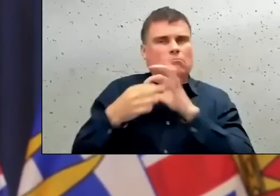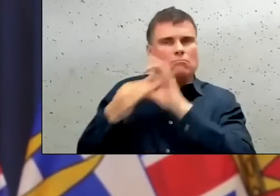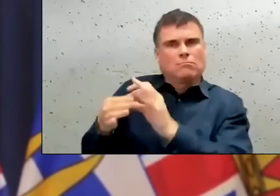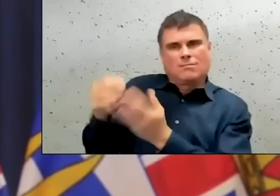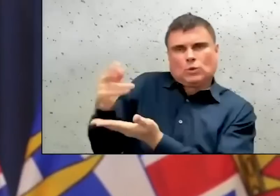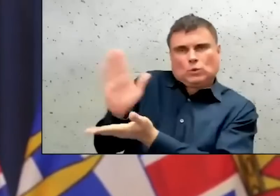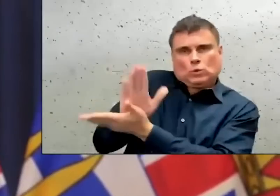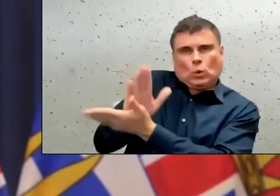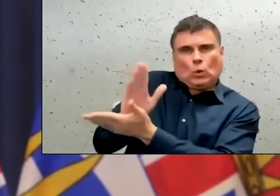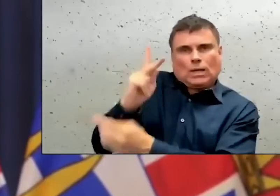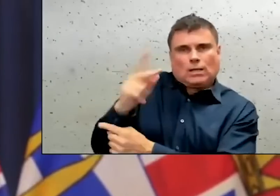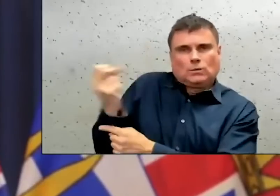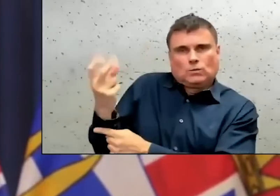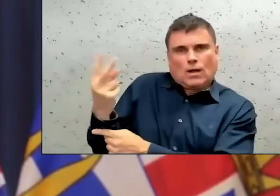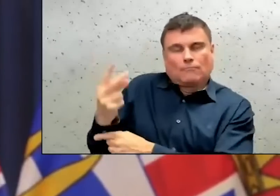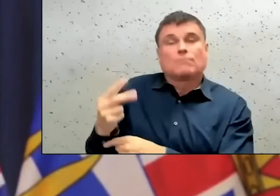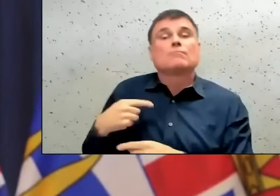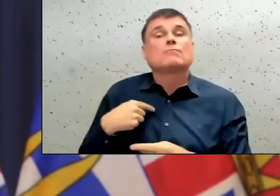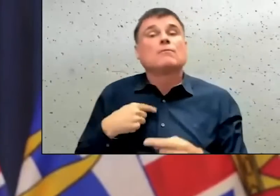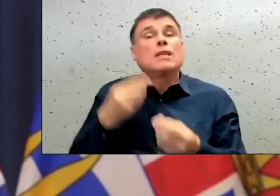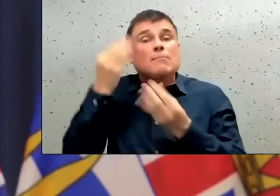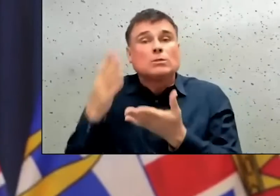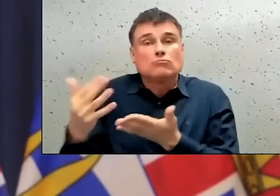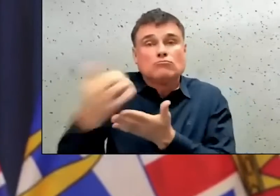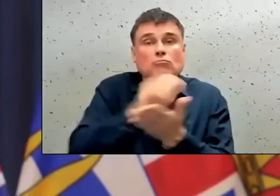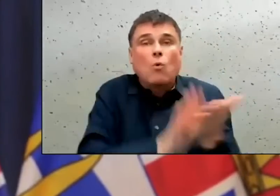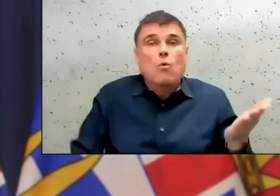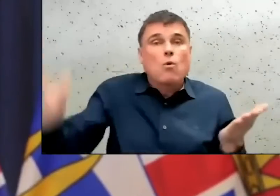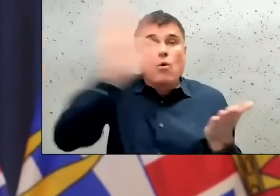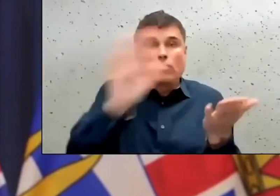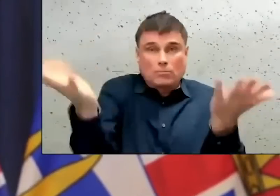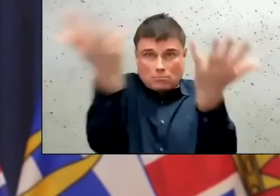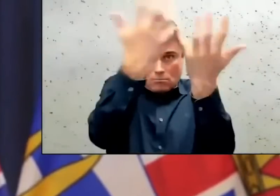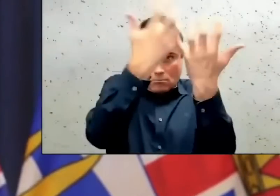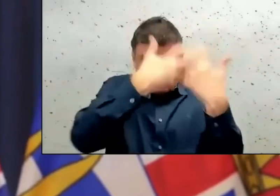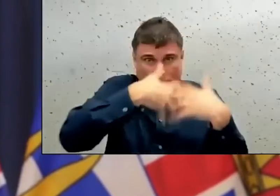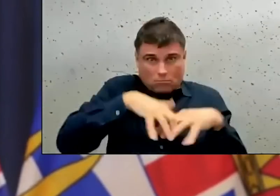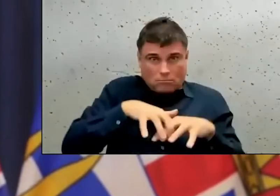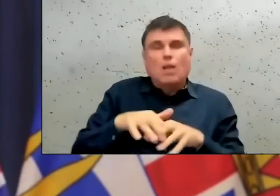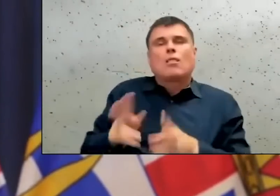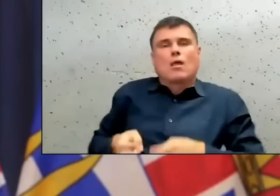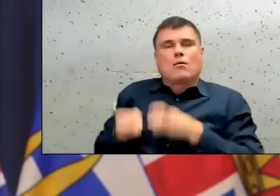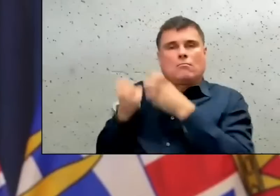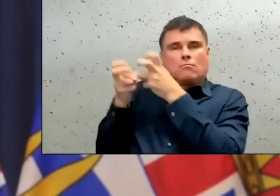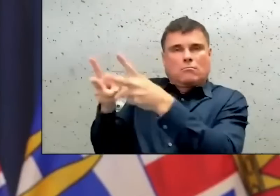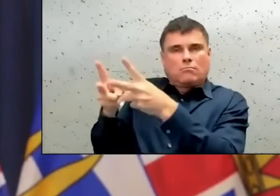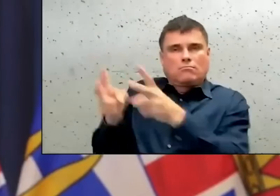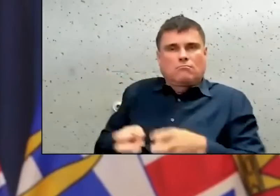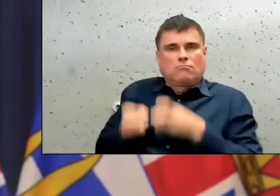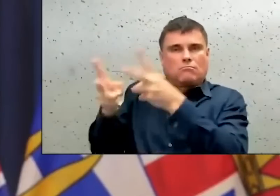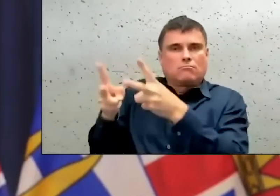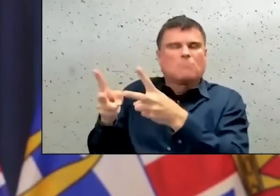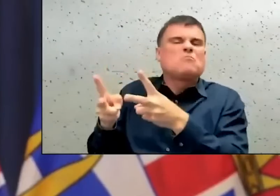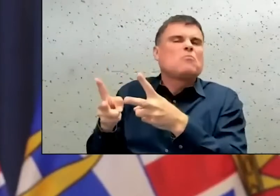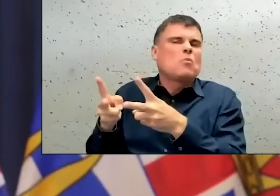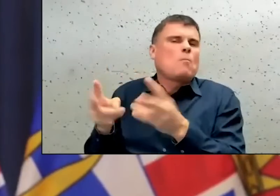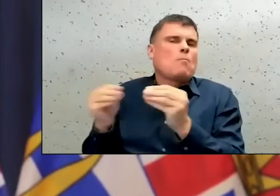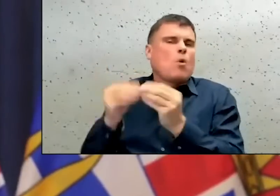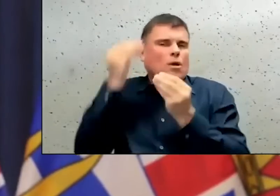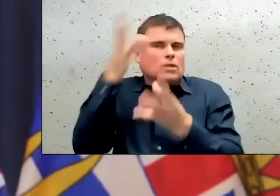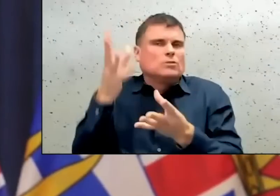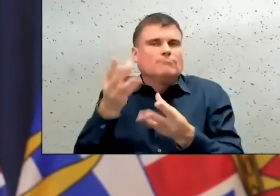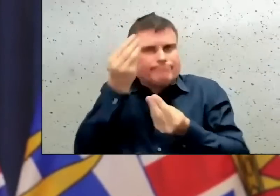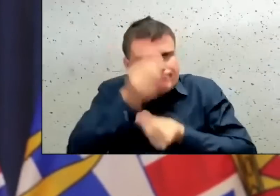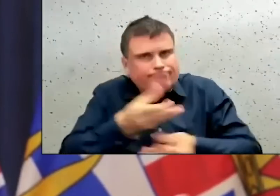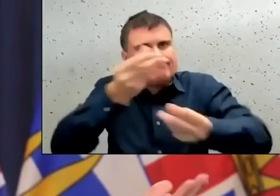in place to put this together, we'll have more information available as well. But first off, I wanted to start